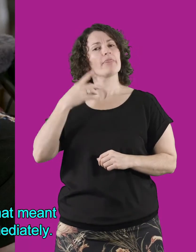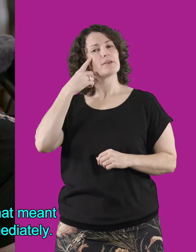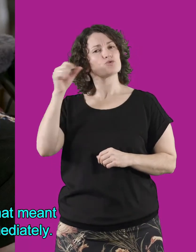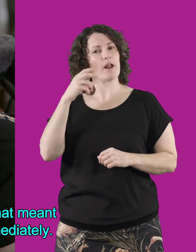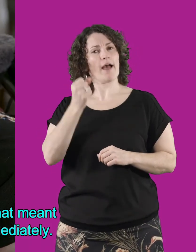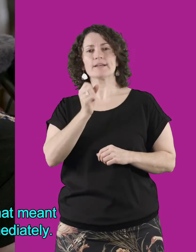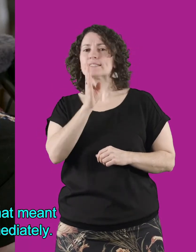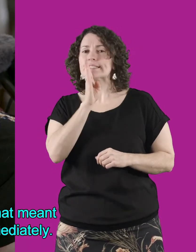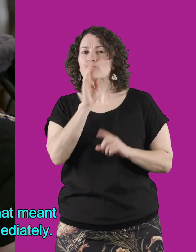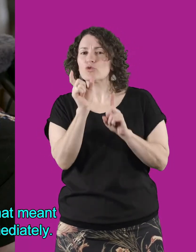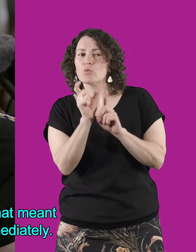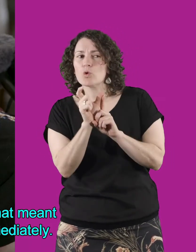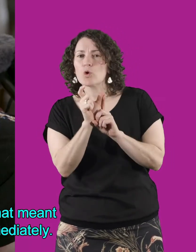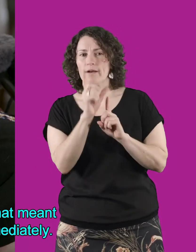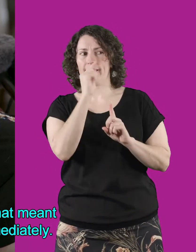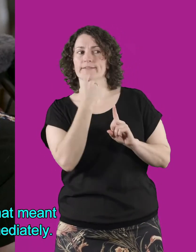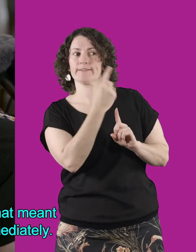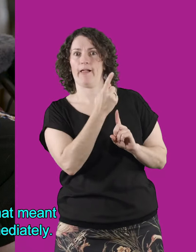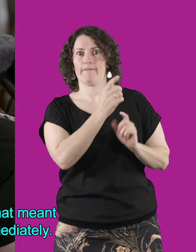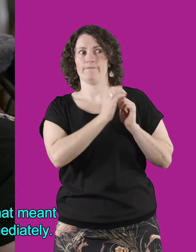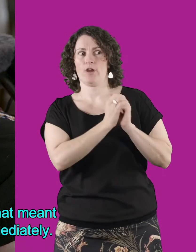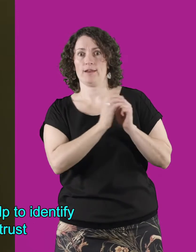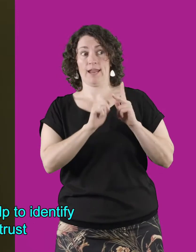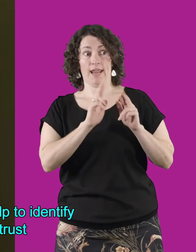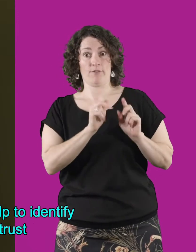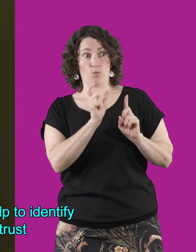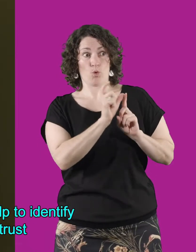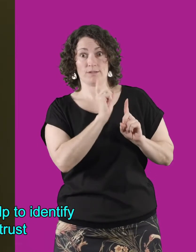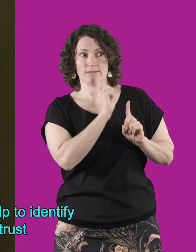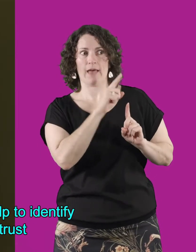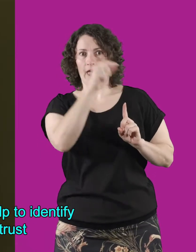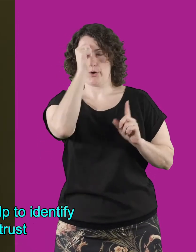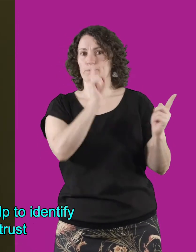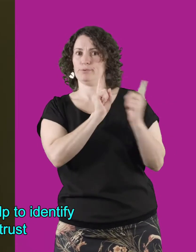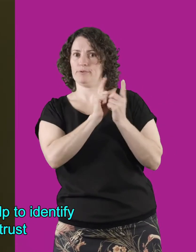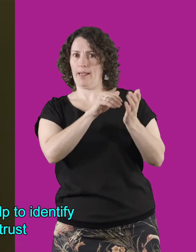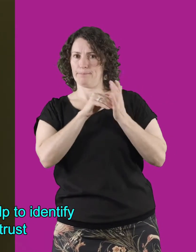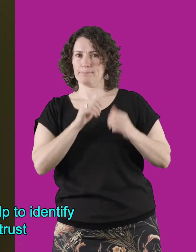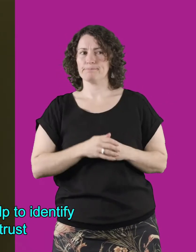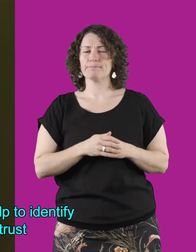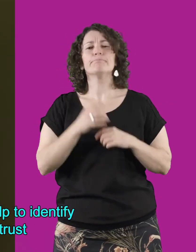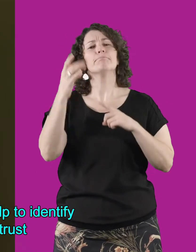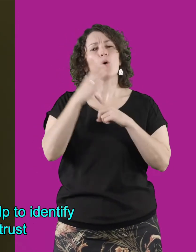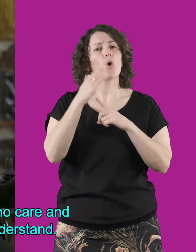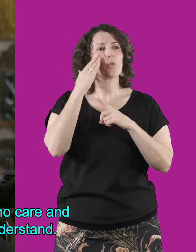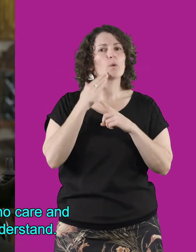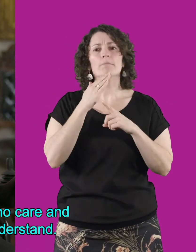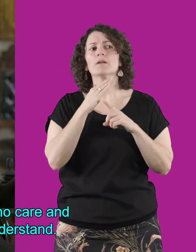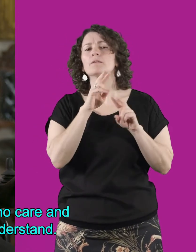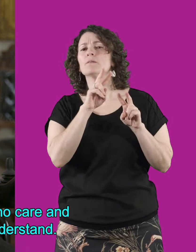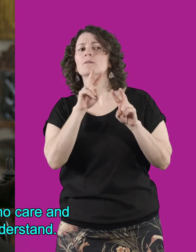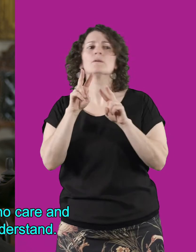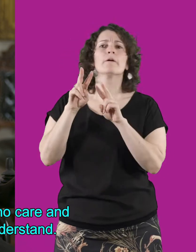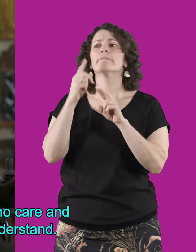would know that meant I needed help immediately. Women may need help to identify who they can trust and to